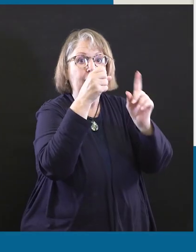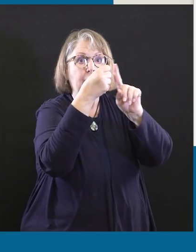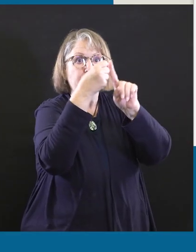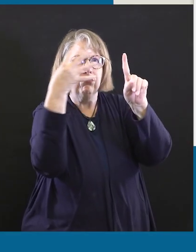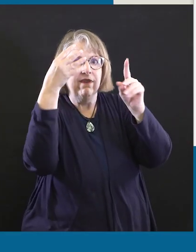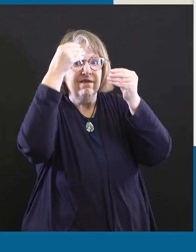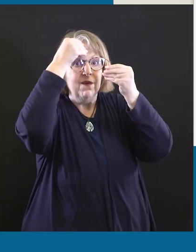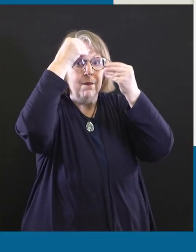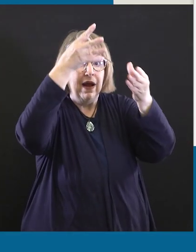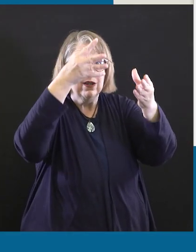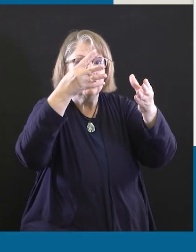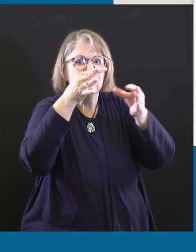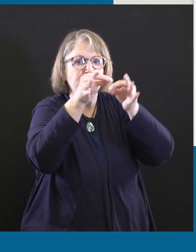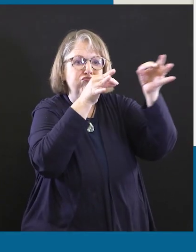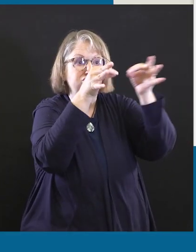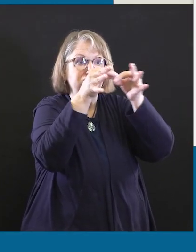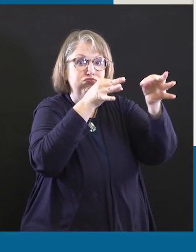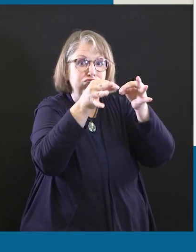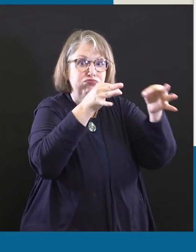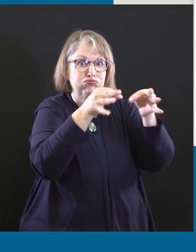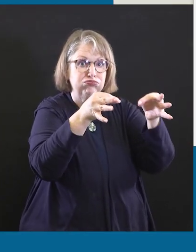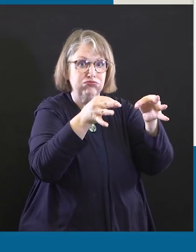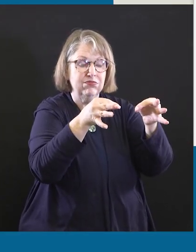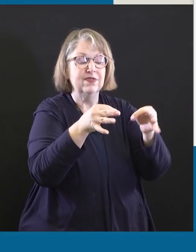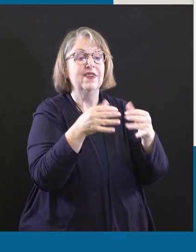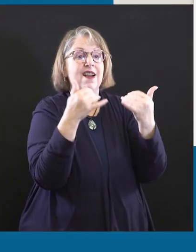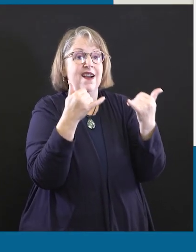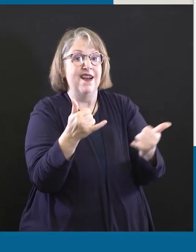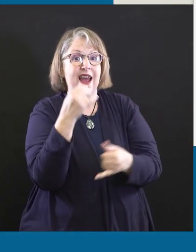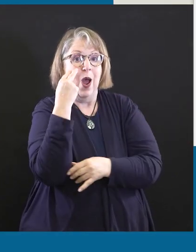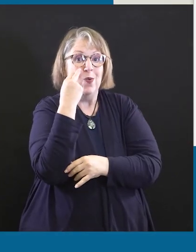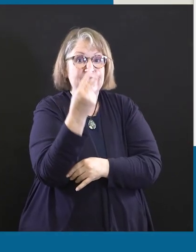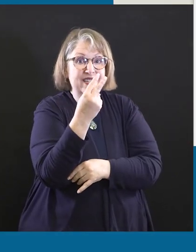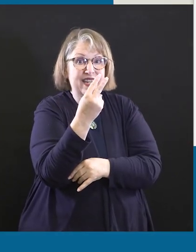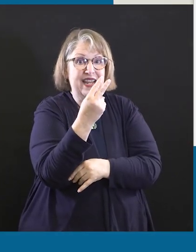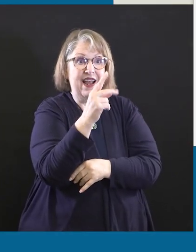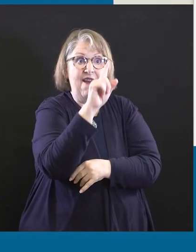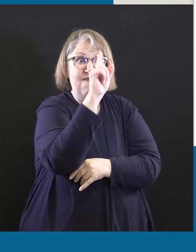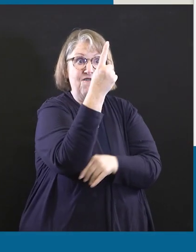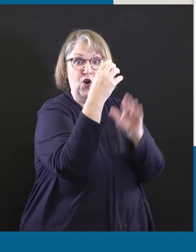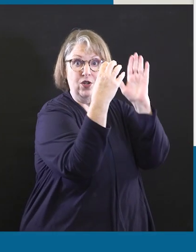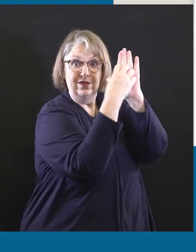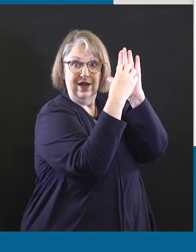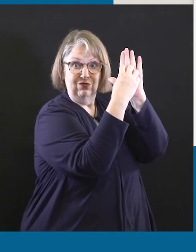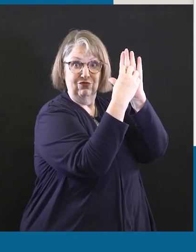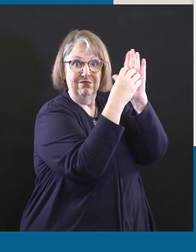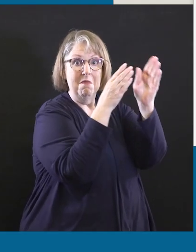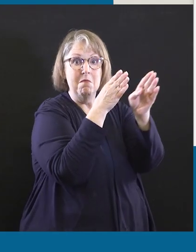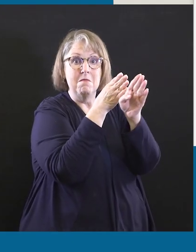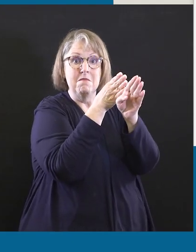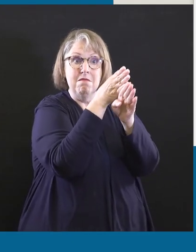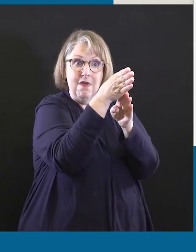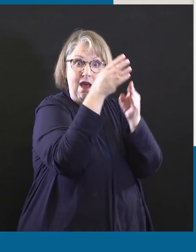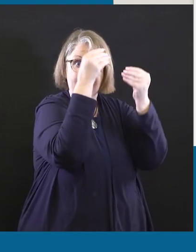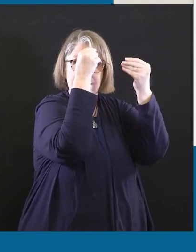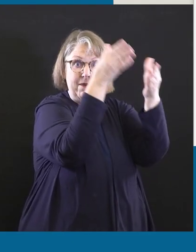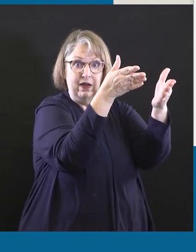If not, it's not required. If you see a little eye, you can expand that out